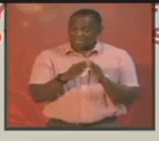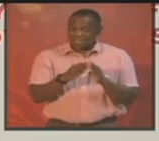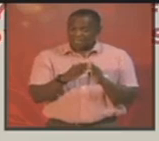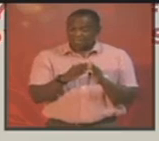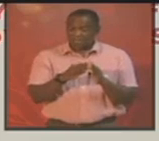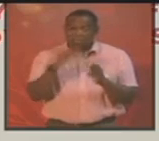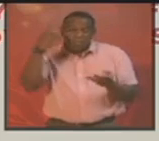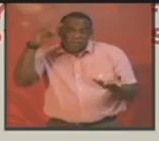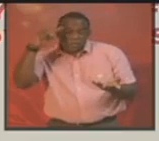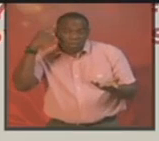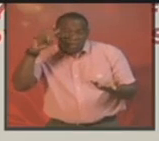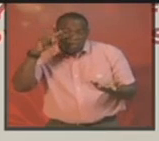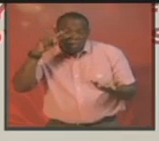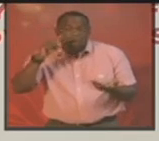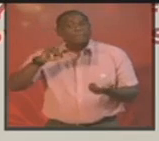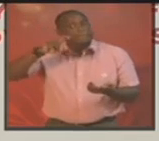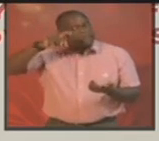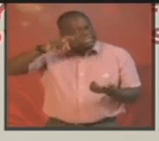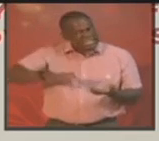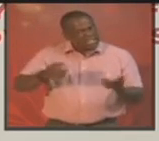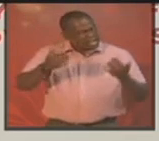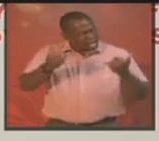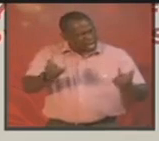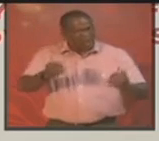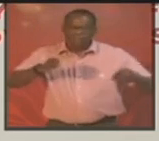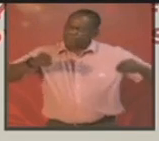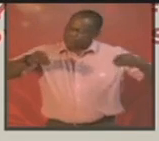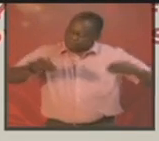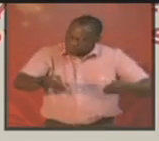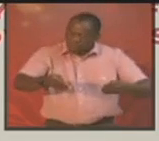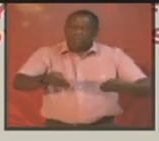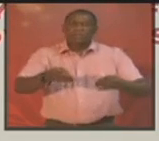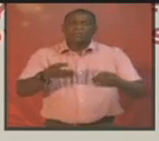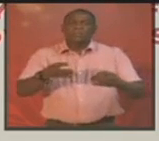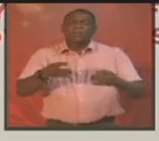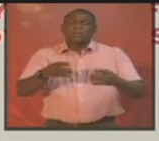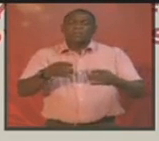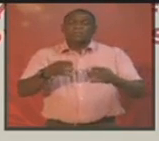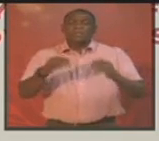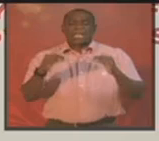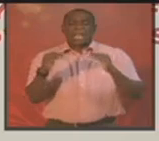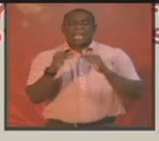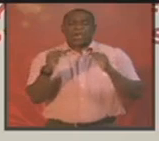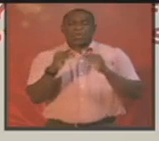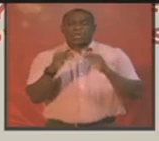to address urgently equitable access to COVID-19 vaccines,